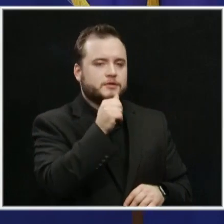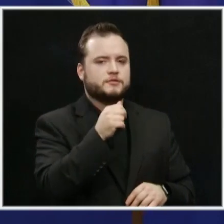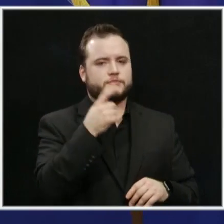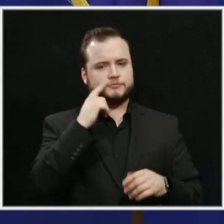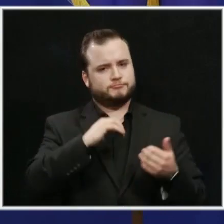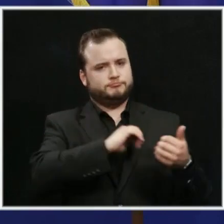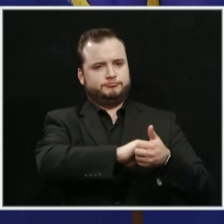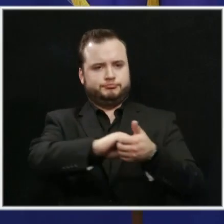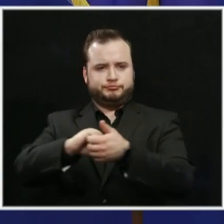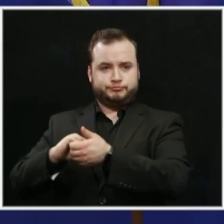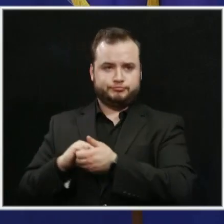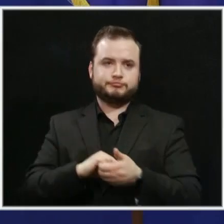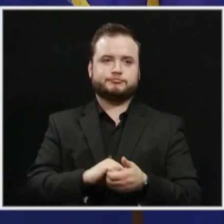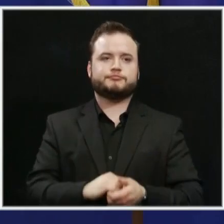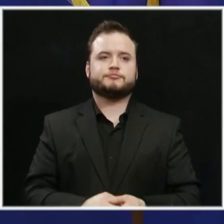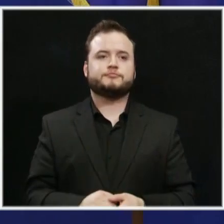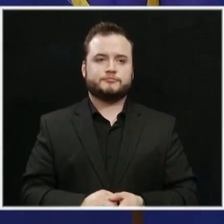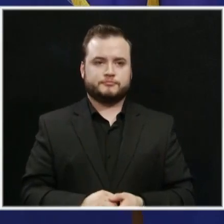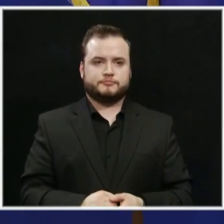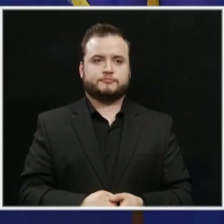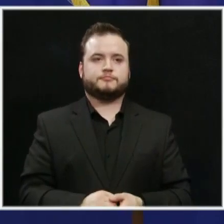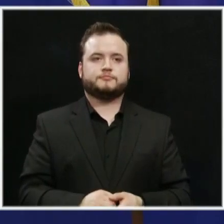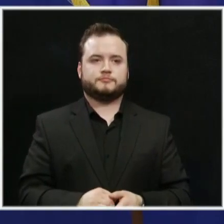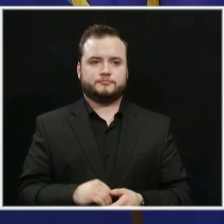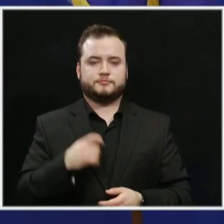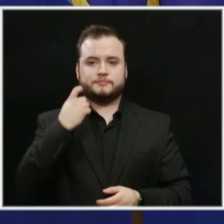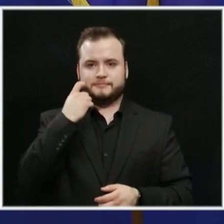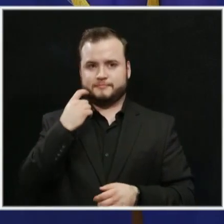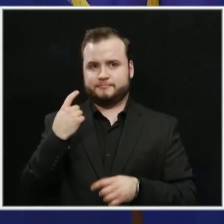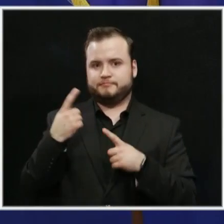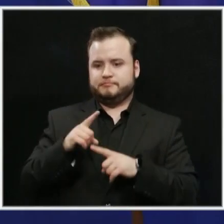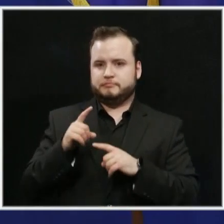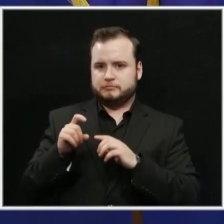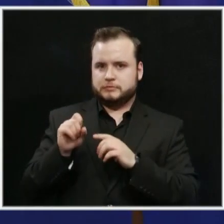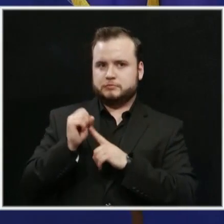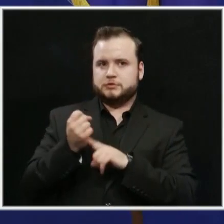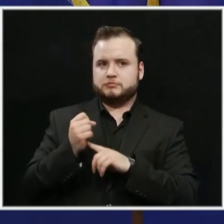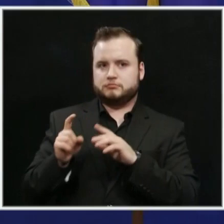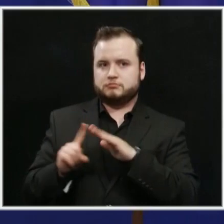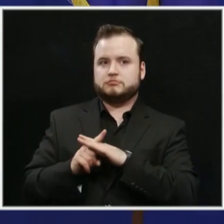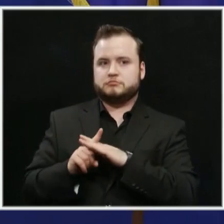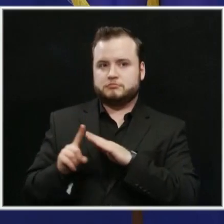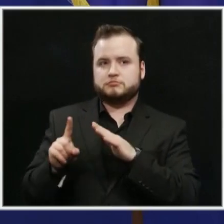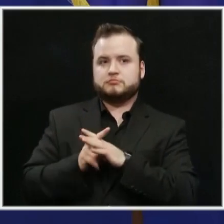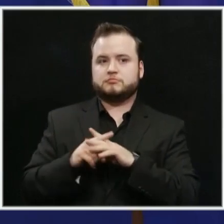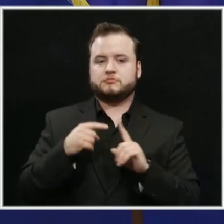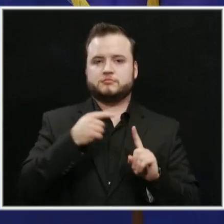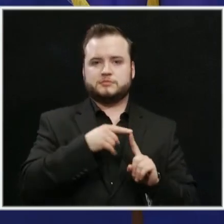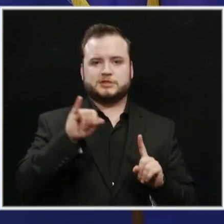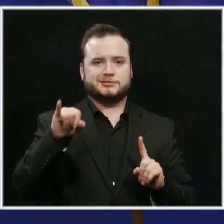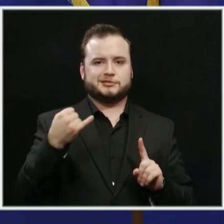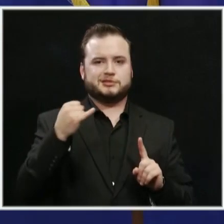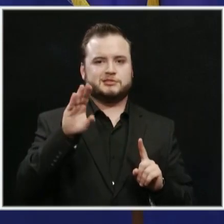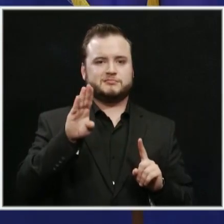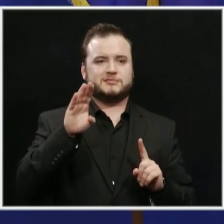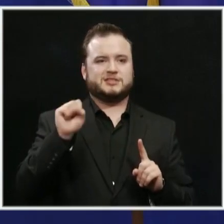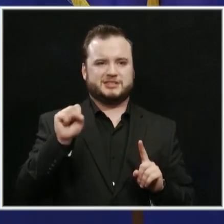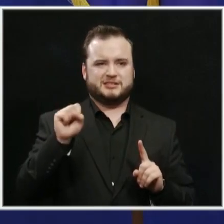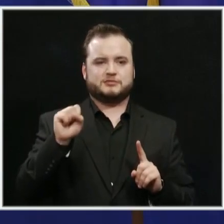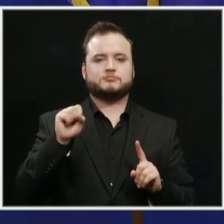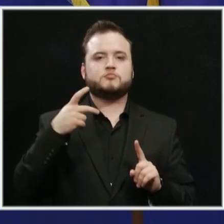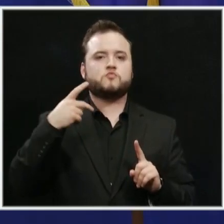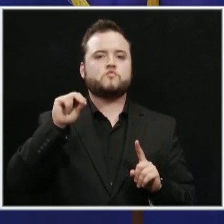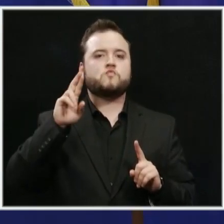me to somewhat of a developing situation that some of you are starting to see at the JBS pork processing plant in Worthington. I was on the phone